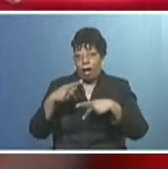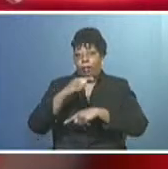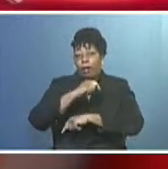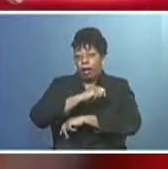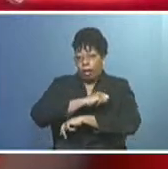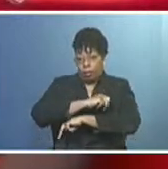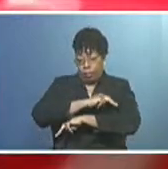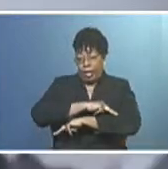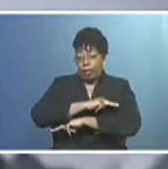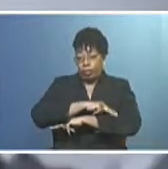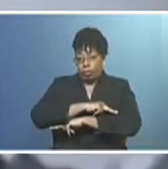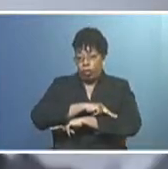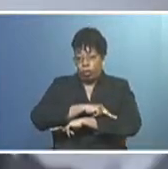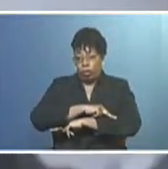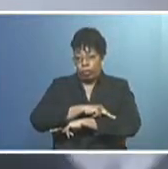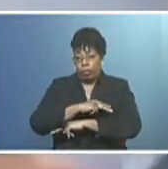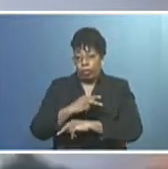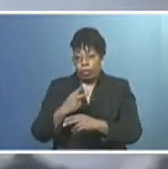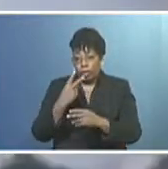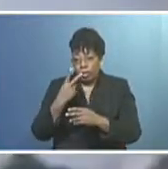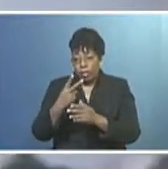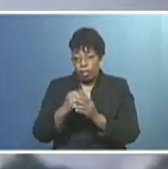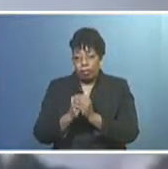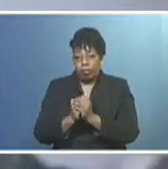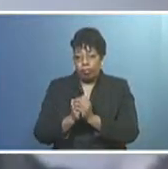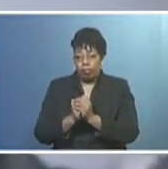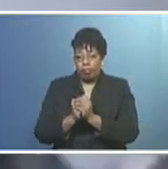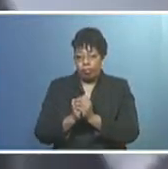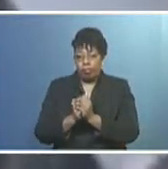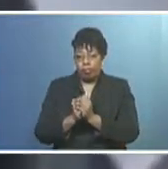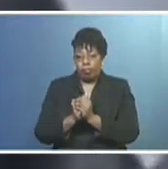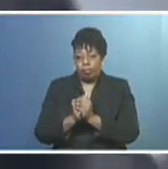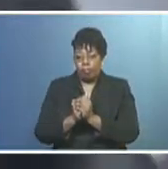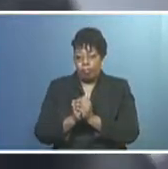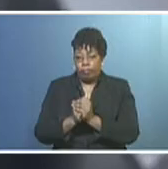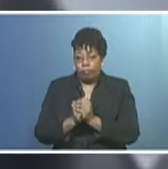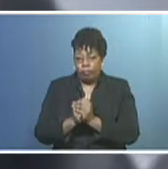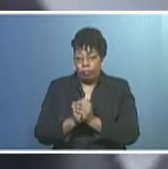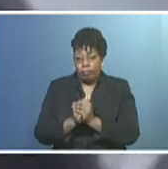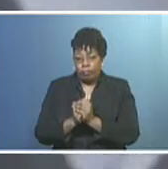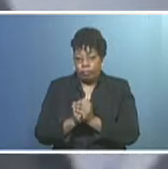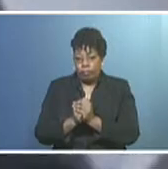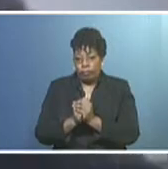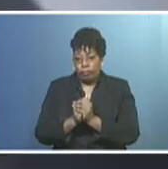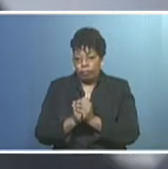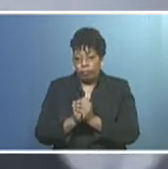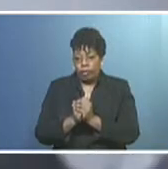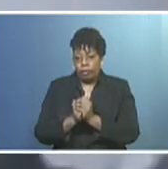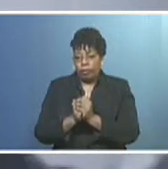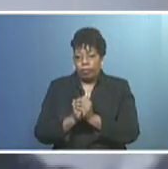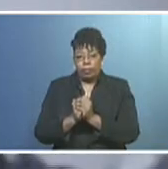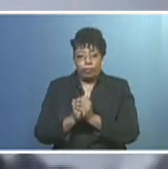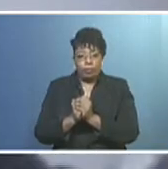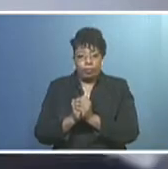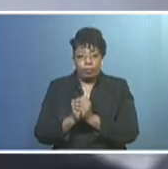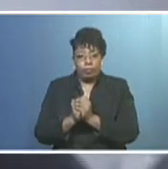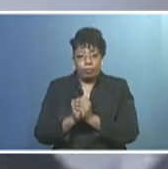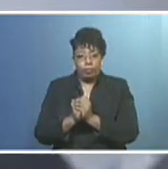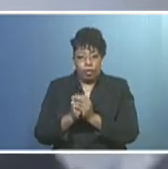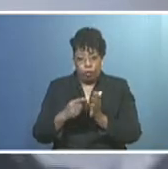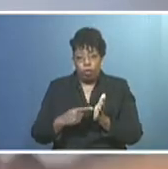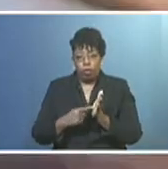super insane. It's just lit to see, and it's motivation as well as inspiration, because at the same time, I want to, show